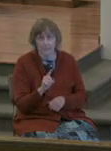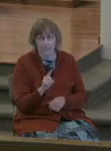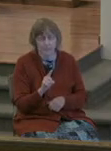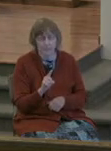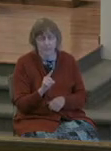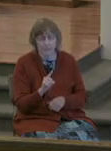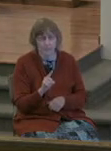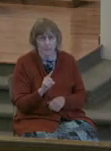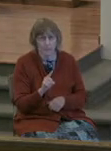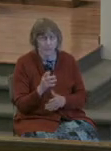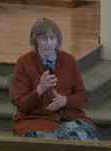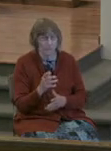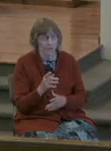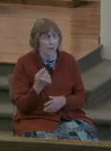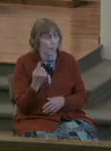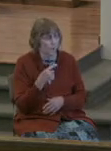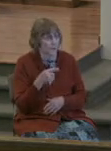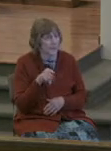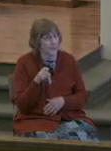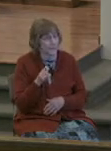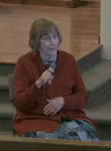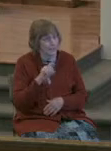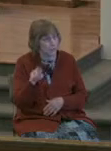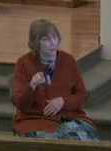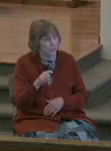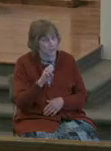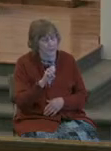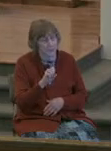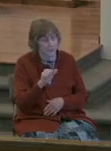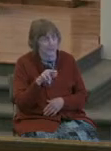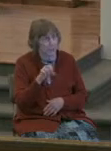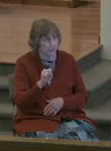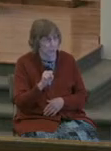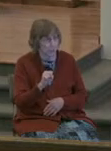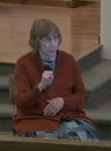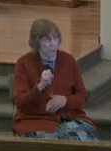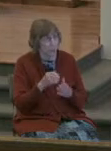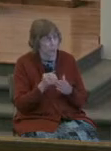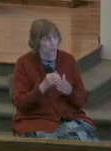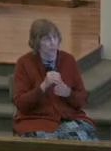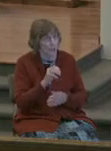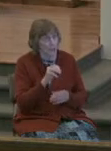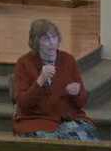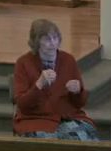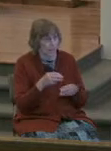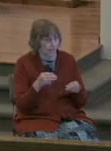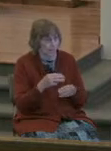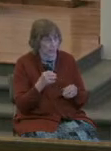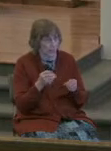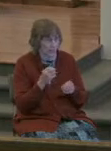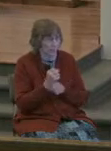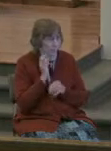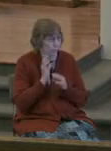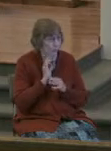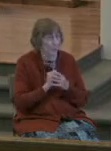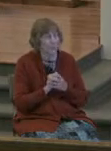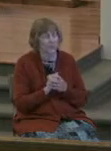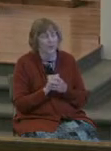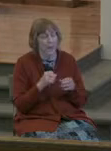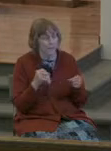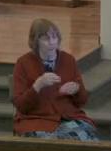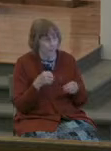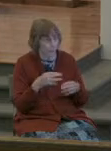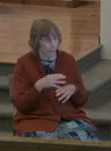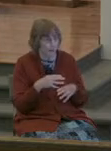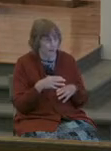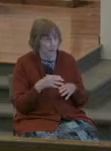Dr. Scovel decided one day that he needed to go to Sears to buy a microwave. This was years and years ago. And the microwaves are on the